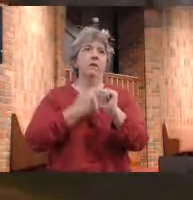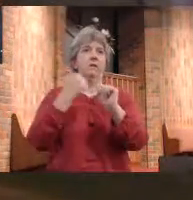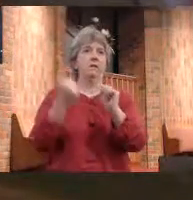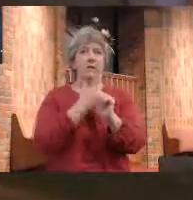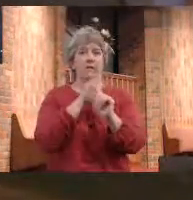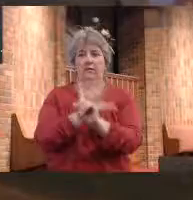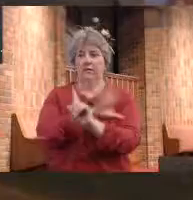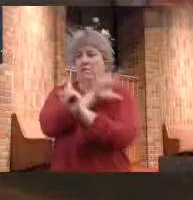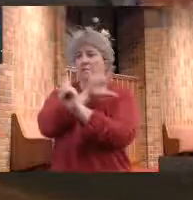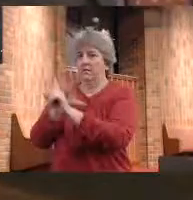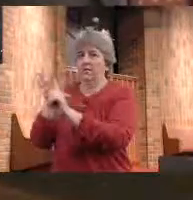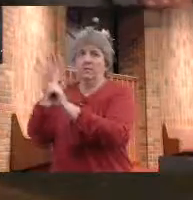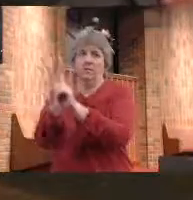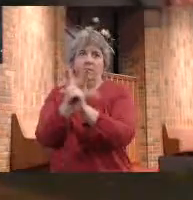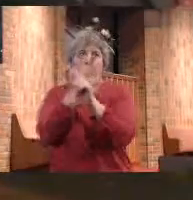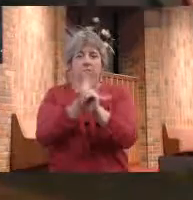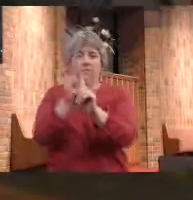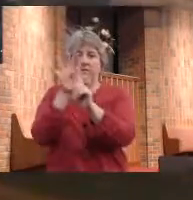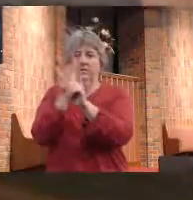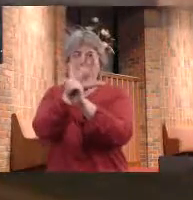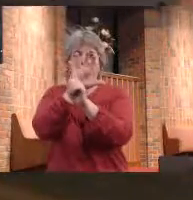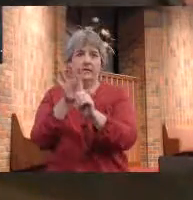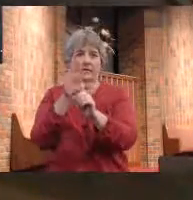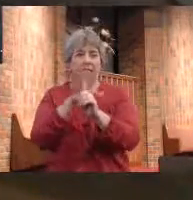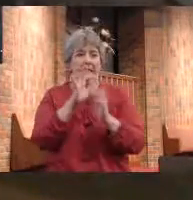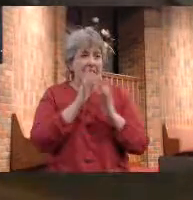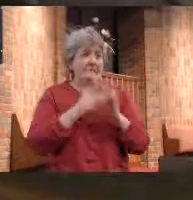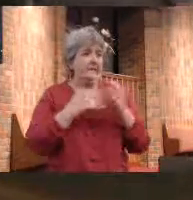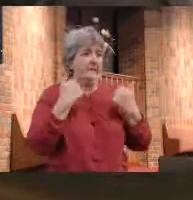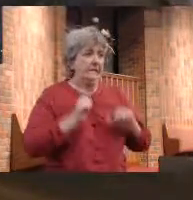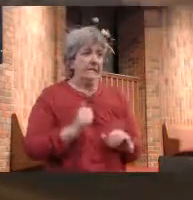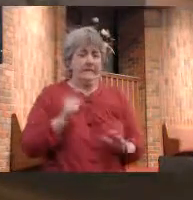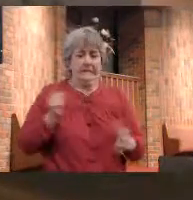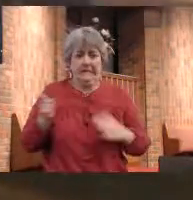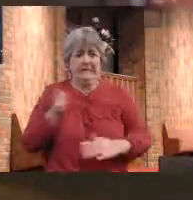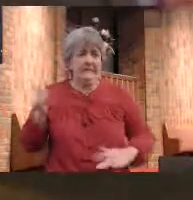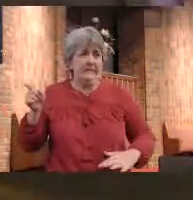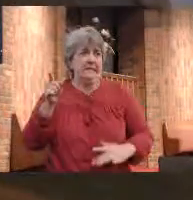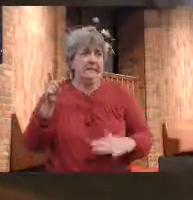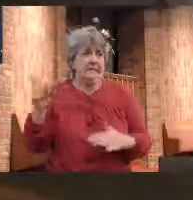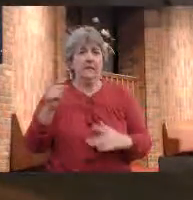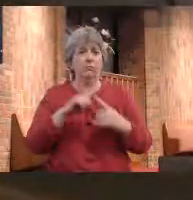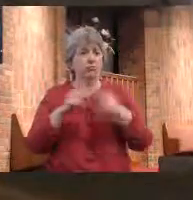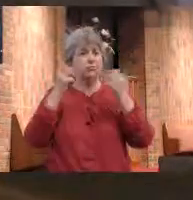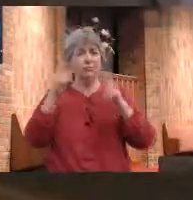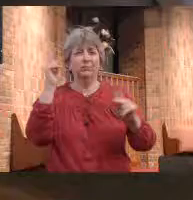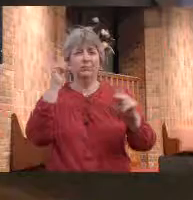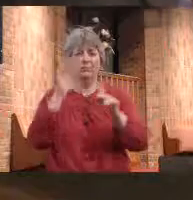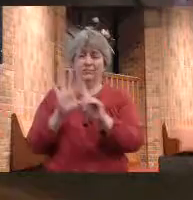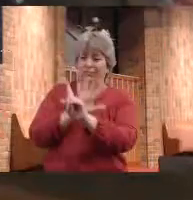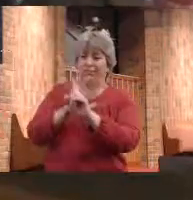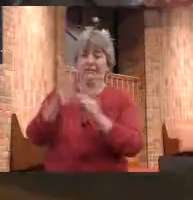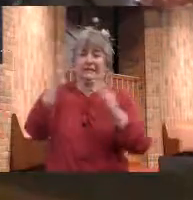him. They seek him out. They find him, and there's a whole multitude there with their illnesses and troubles.